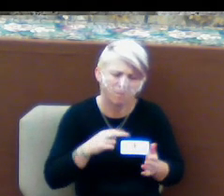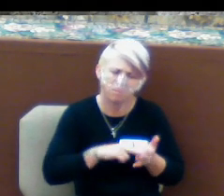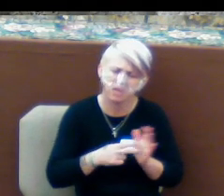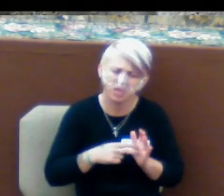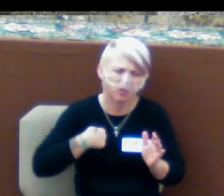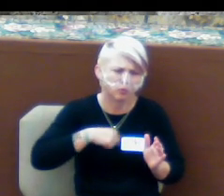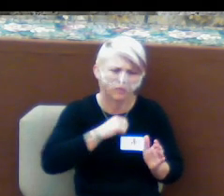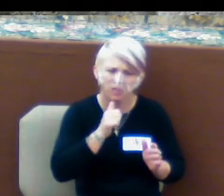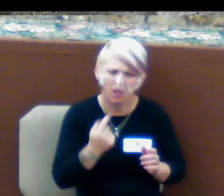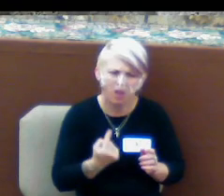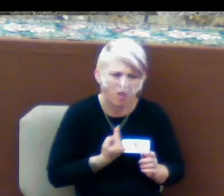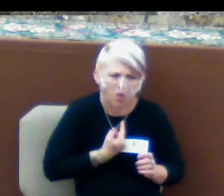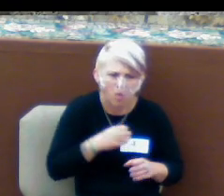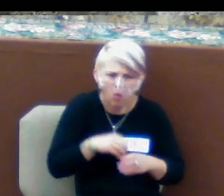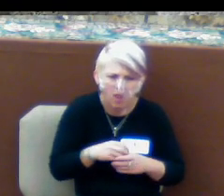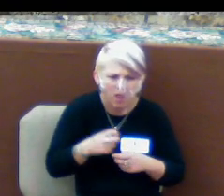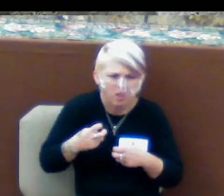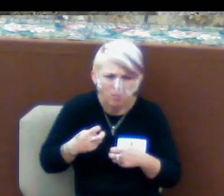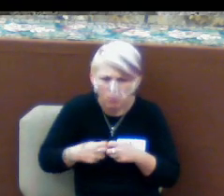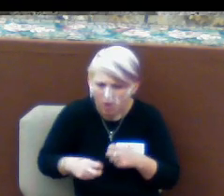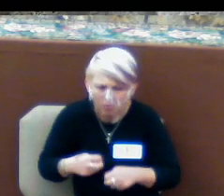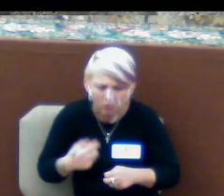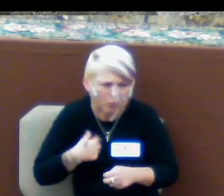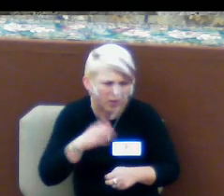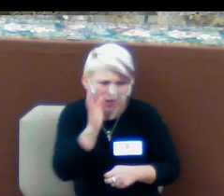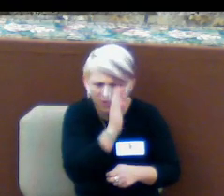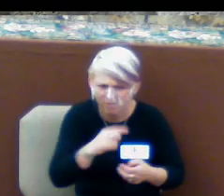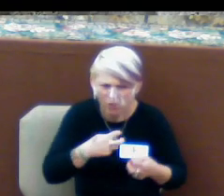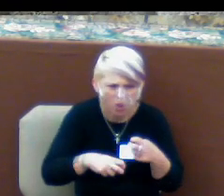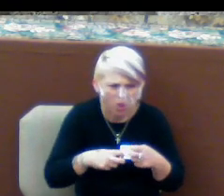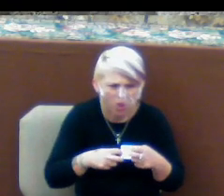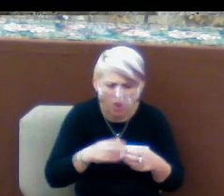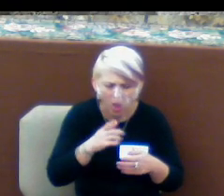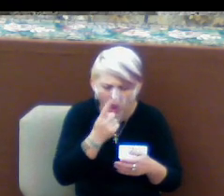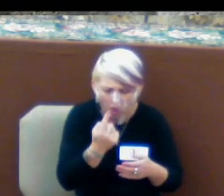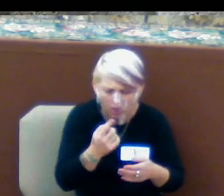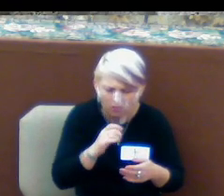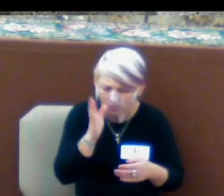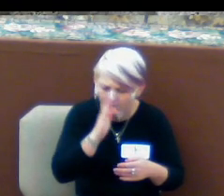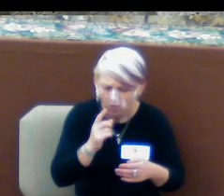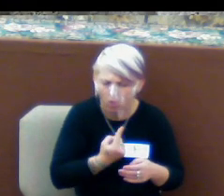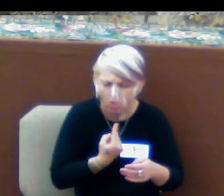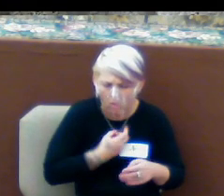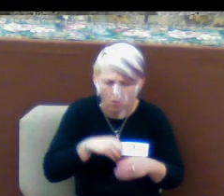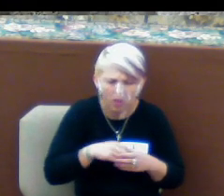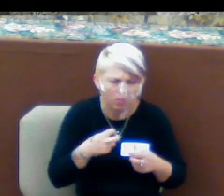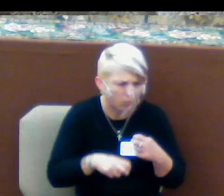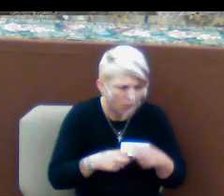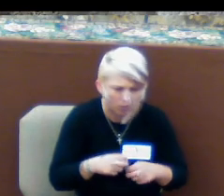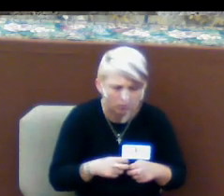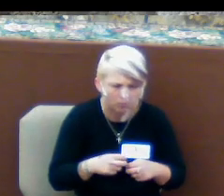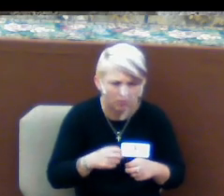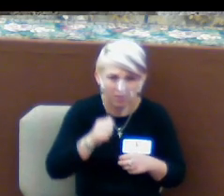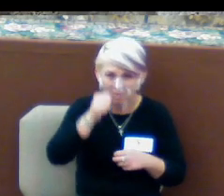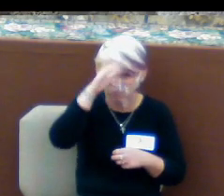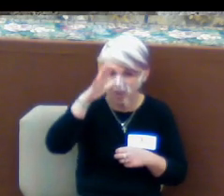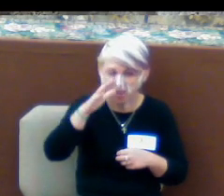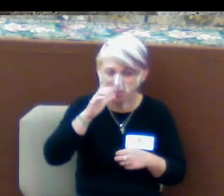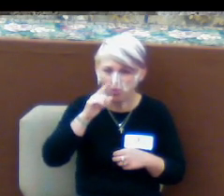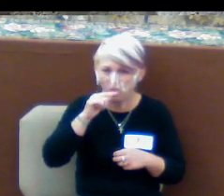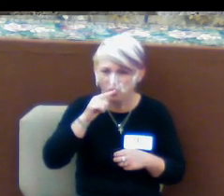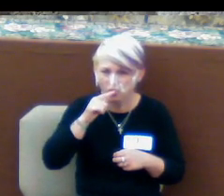alone in the storm. We are never alone in our storm. To the father haunted by his